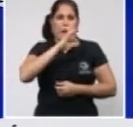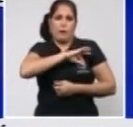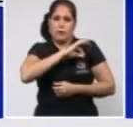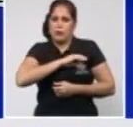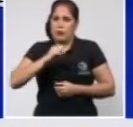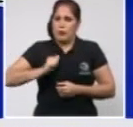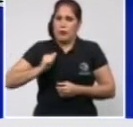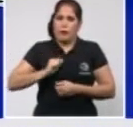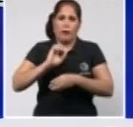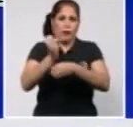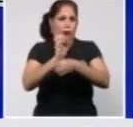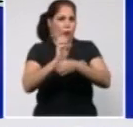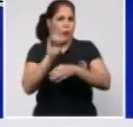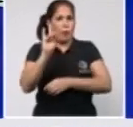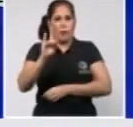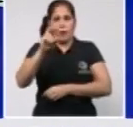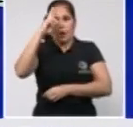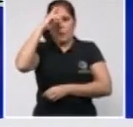of cases in the region.